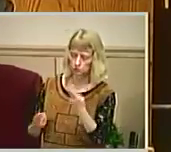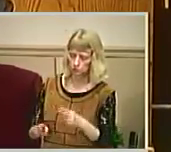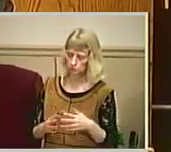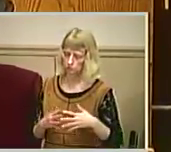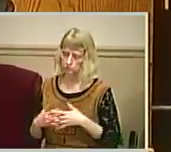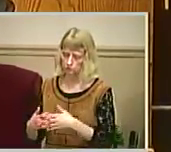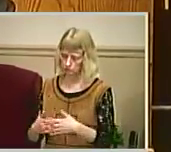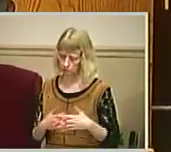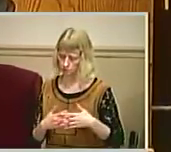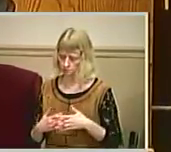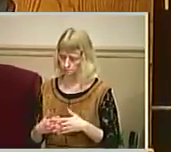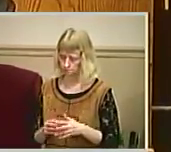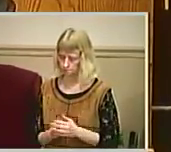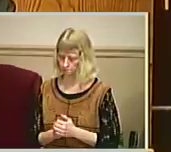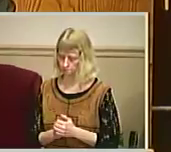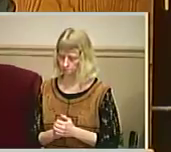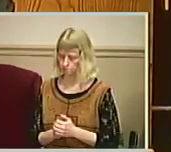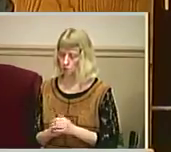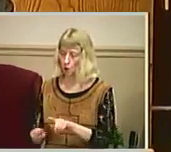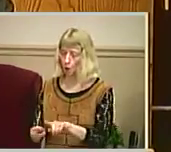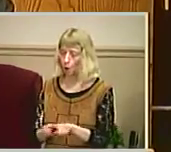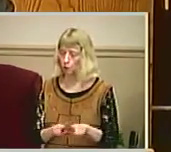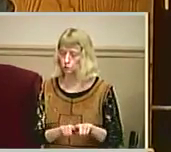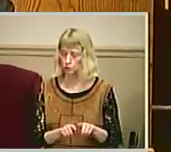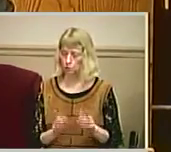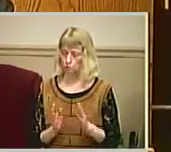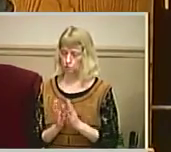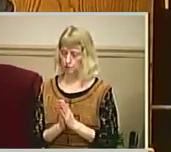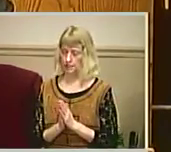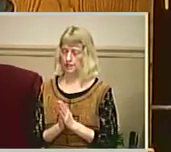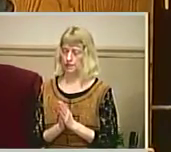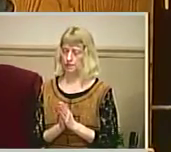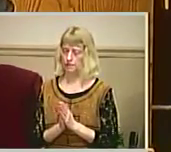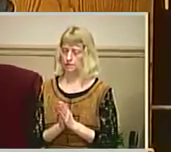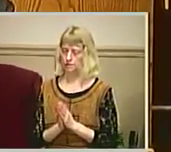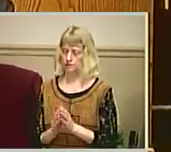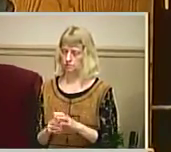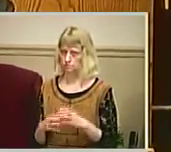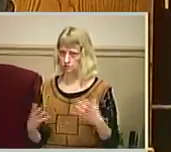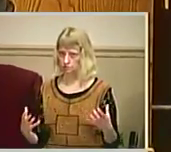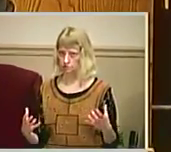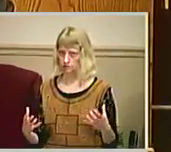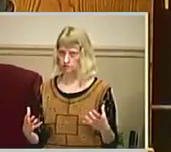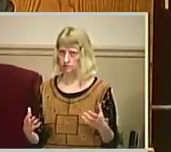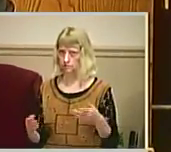nation. But let's also be prayerful. Listen,